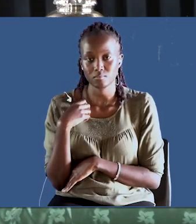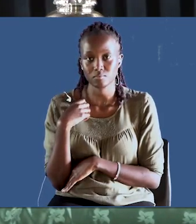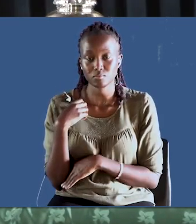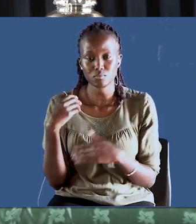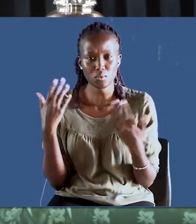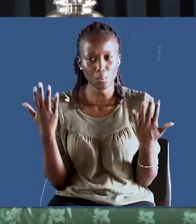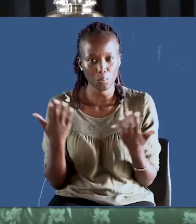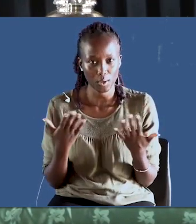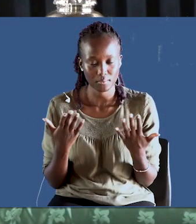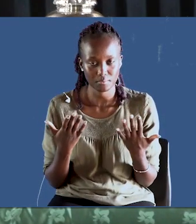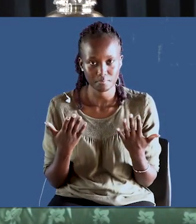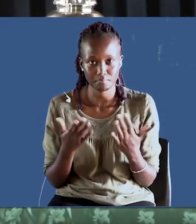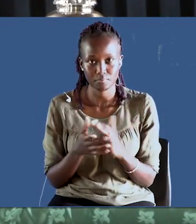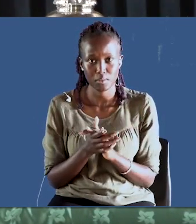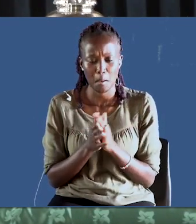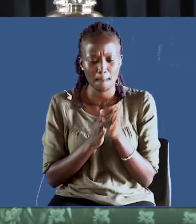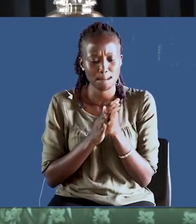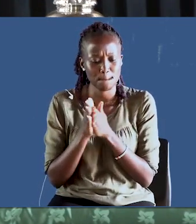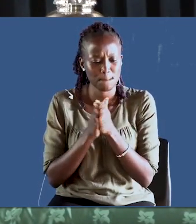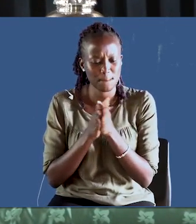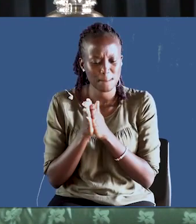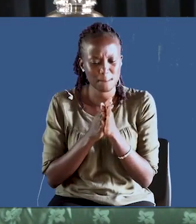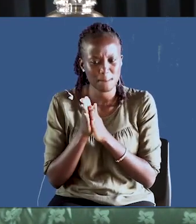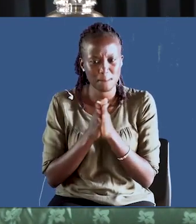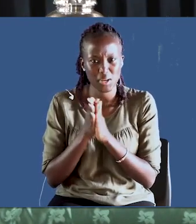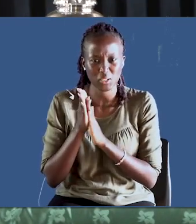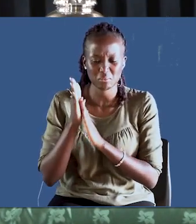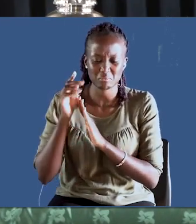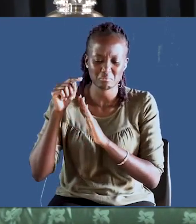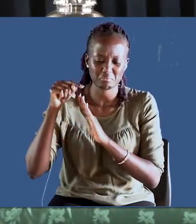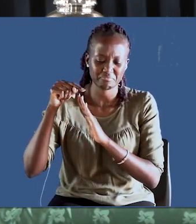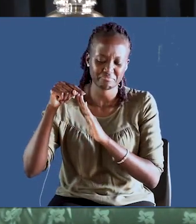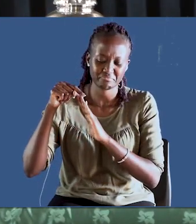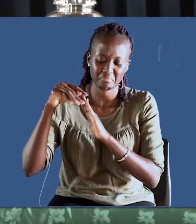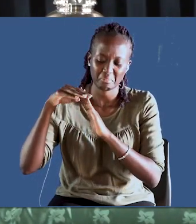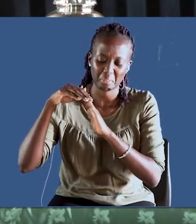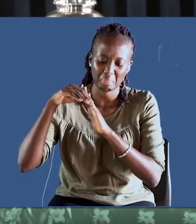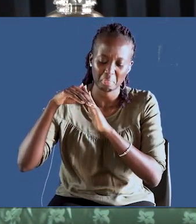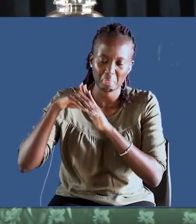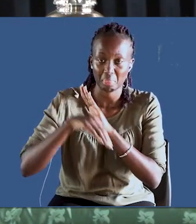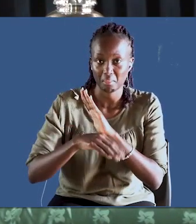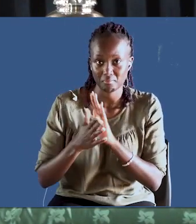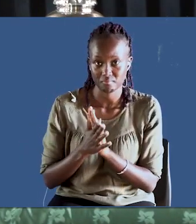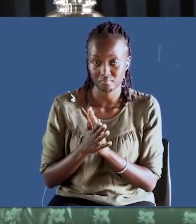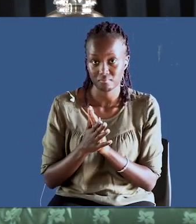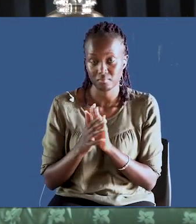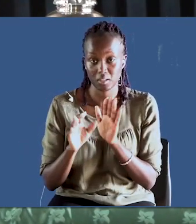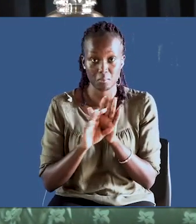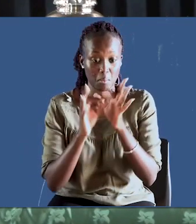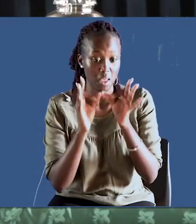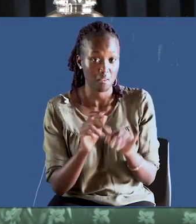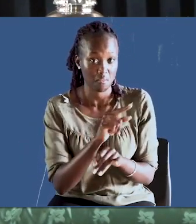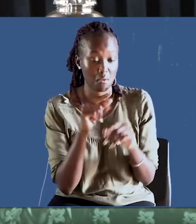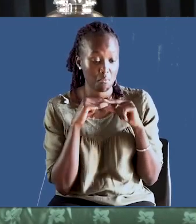where the passion completely runs through the window. If you're a priest like me,